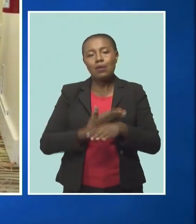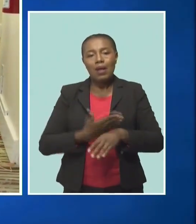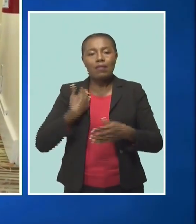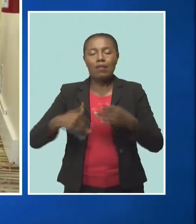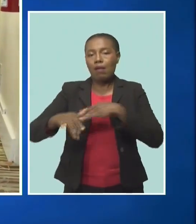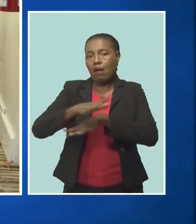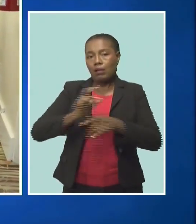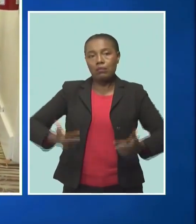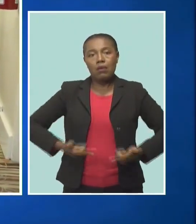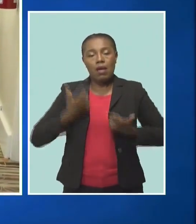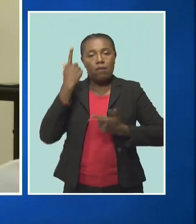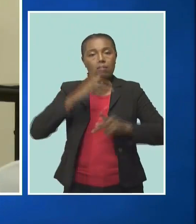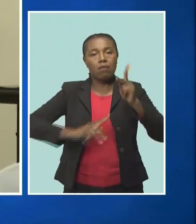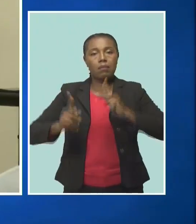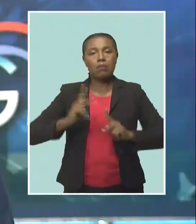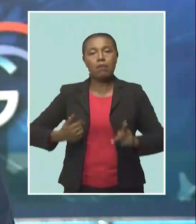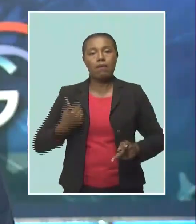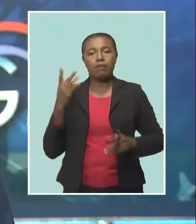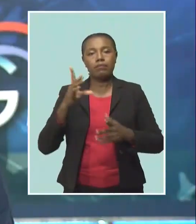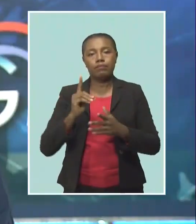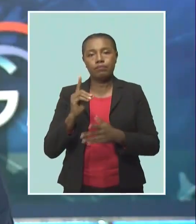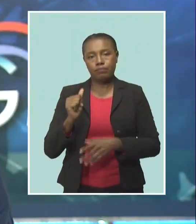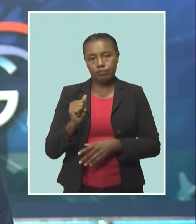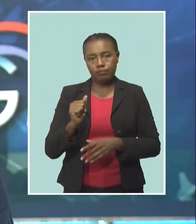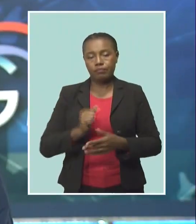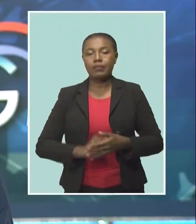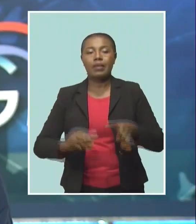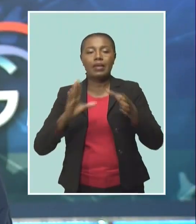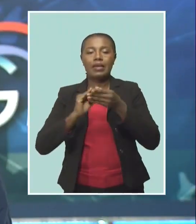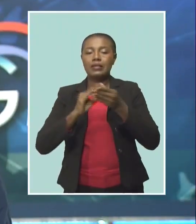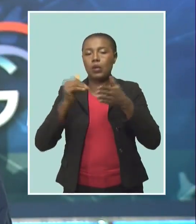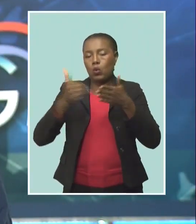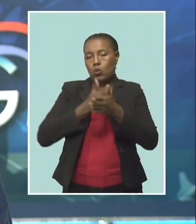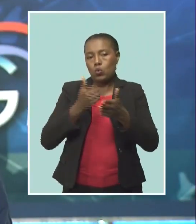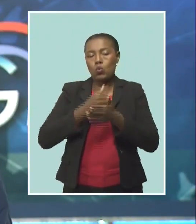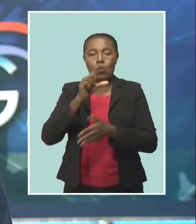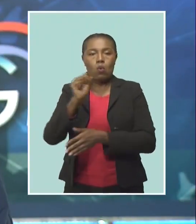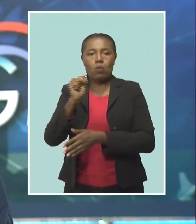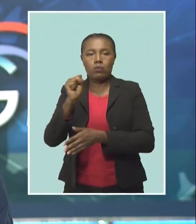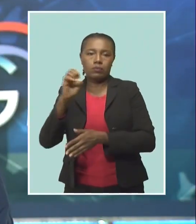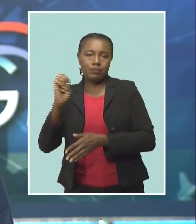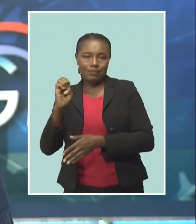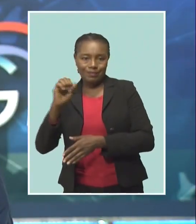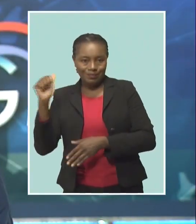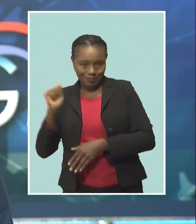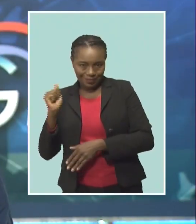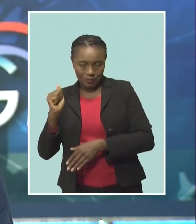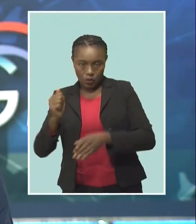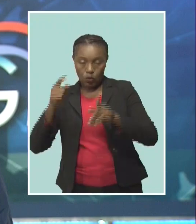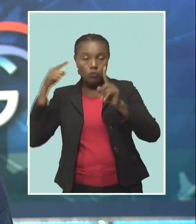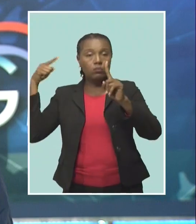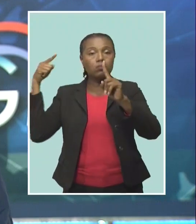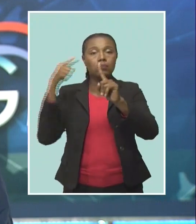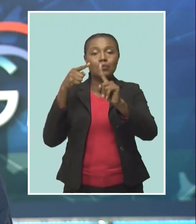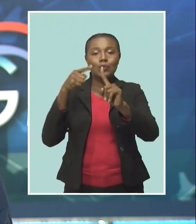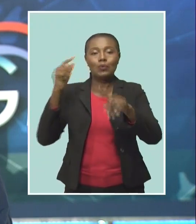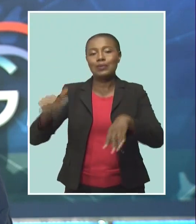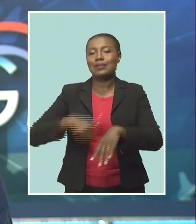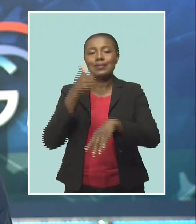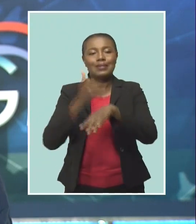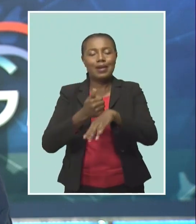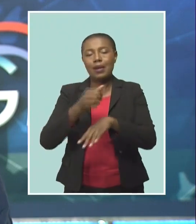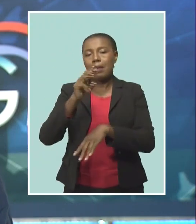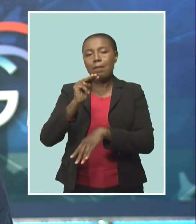active lives for those with disabilities. He says the new Social Empowerment Agency is seeking to create the Mangrove